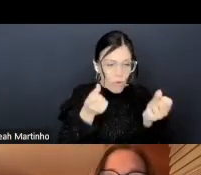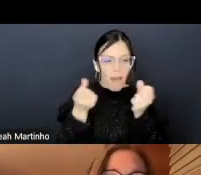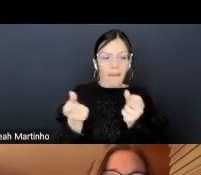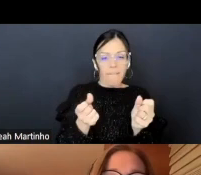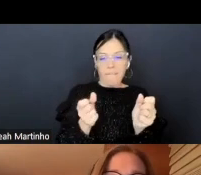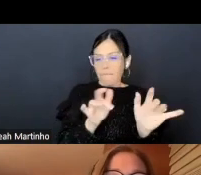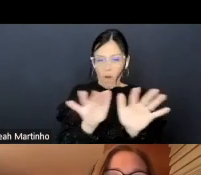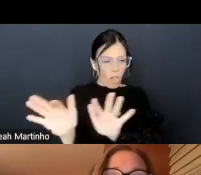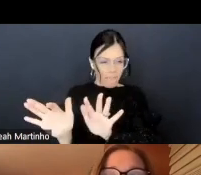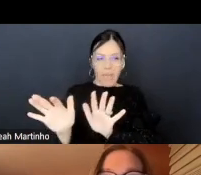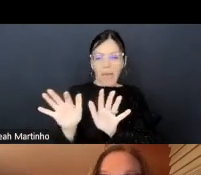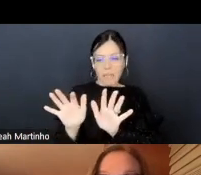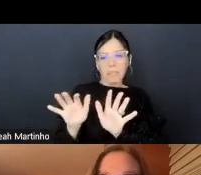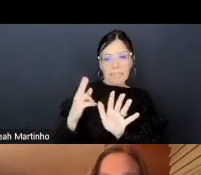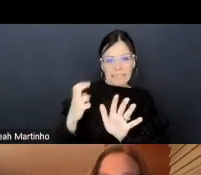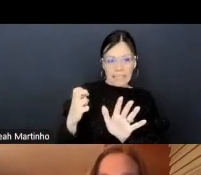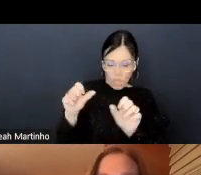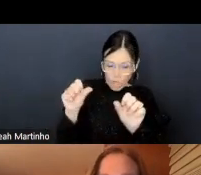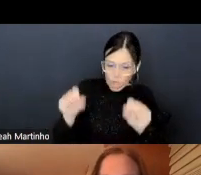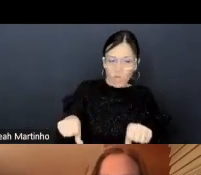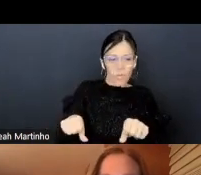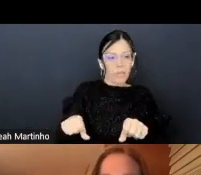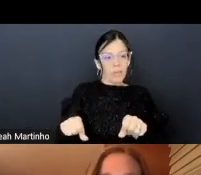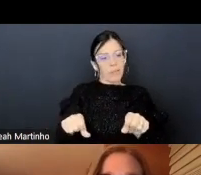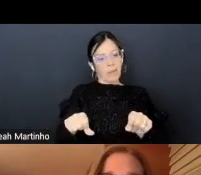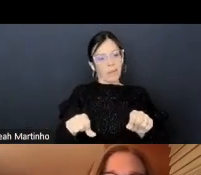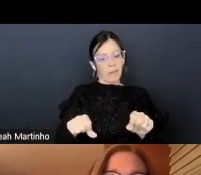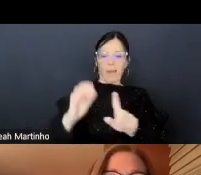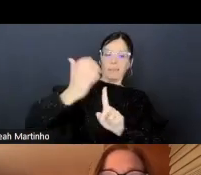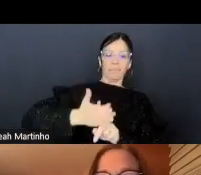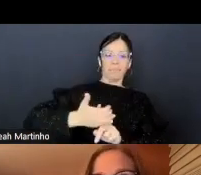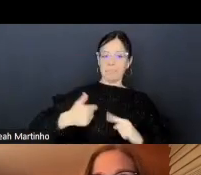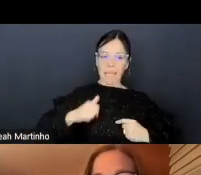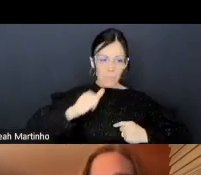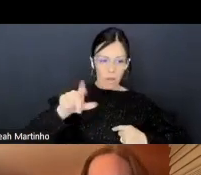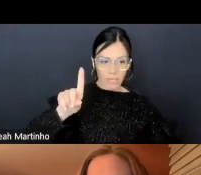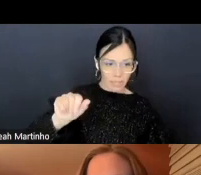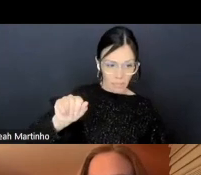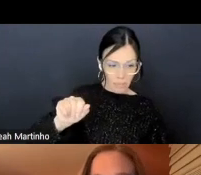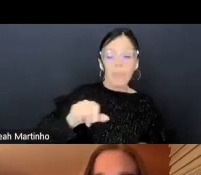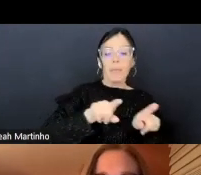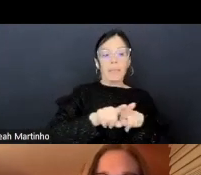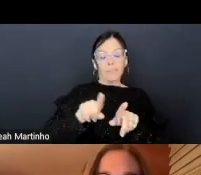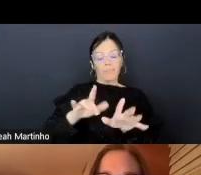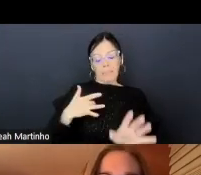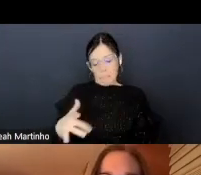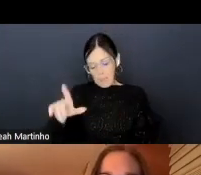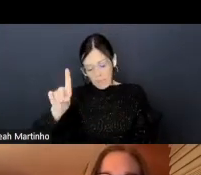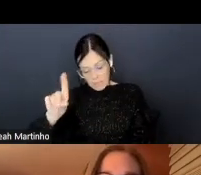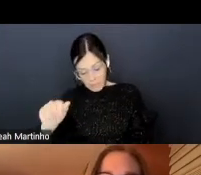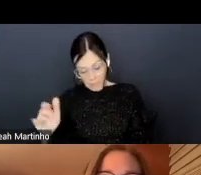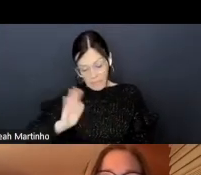so he had the means to pass as non-disabled um usually disability especially in the 20th century is